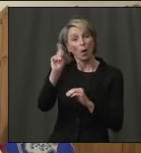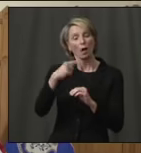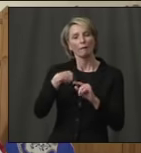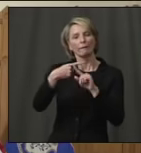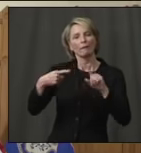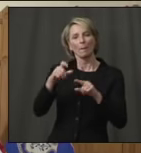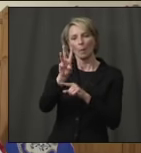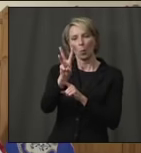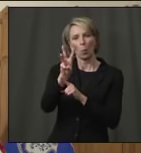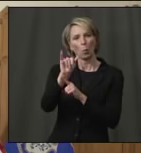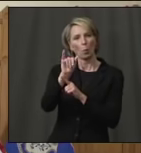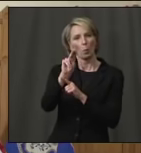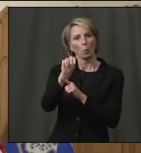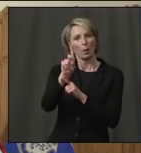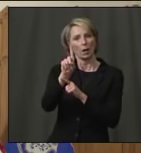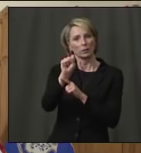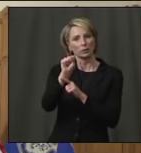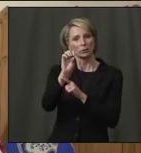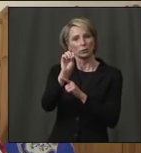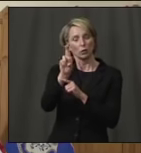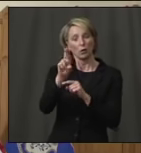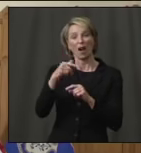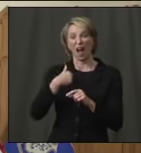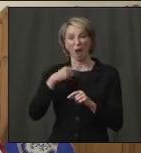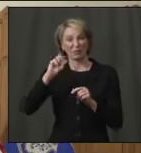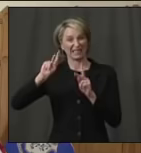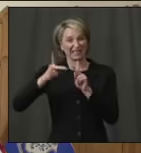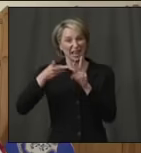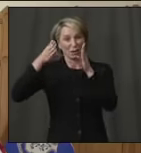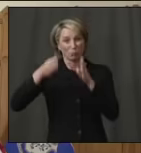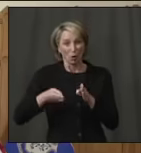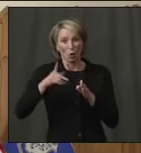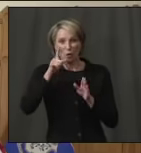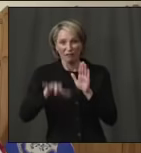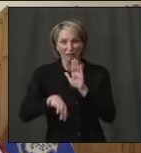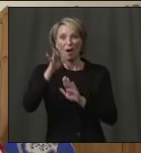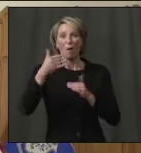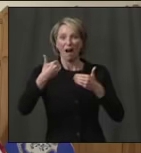and I will say that it was 2.5 weeks